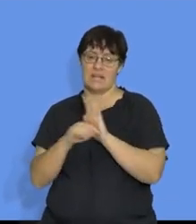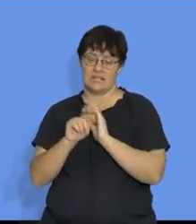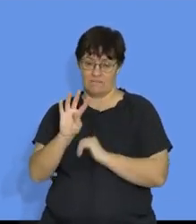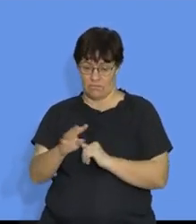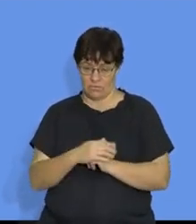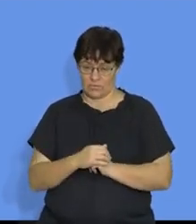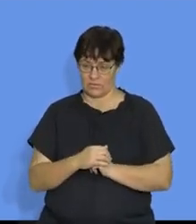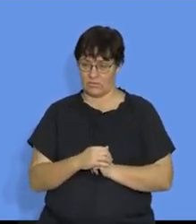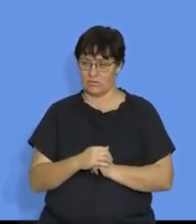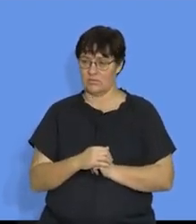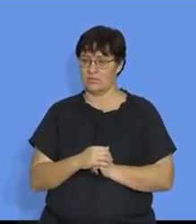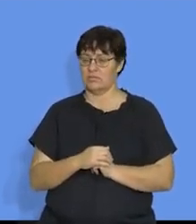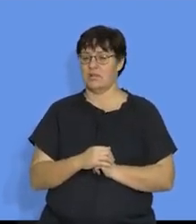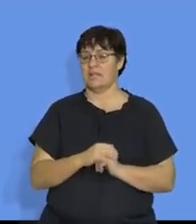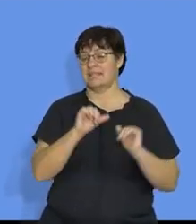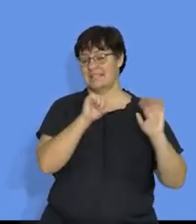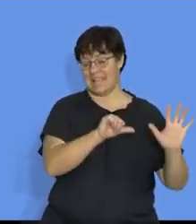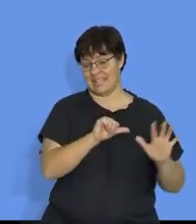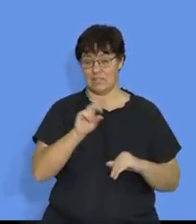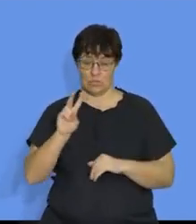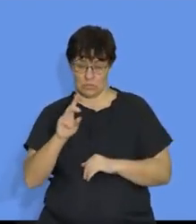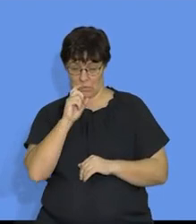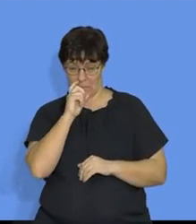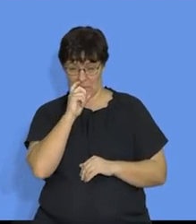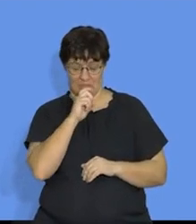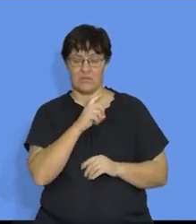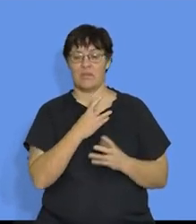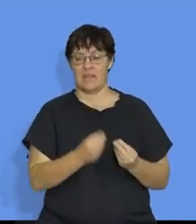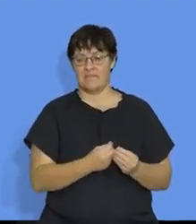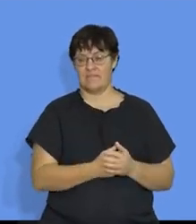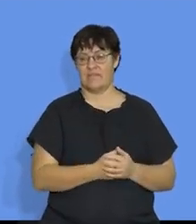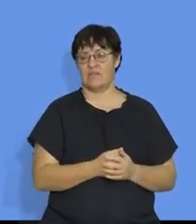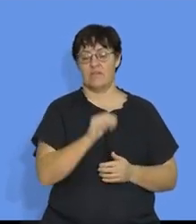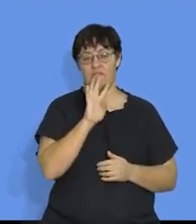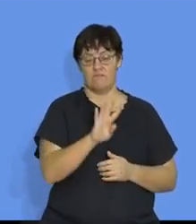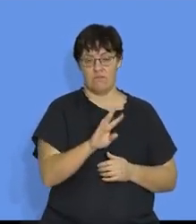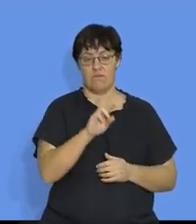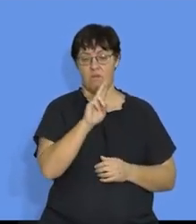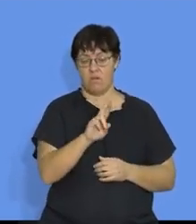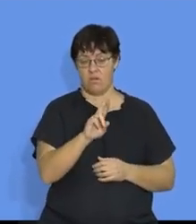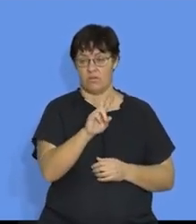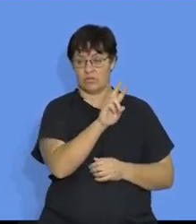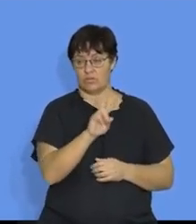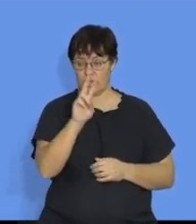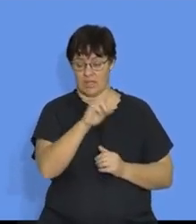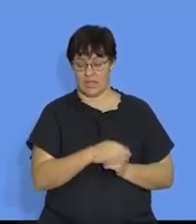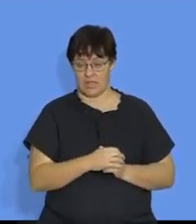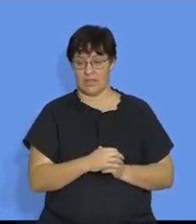negative 4. So I'm going to use the factors of 6 and 2. So I'm going to have 4R